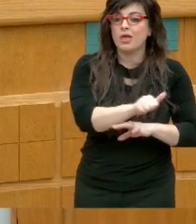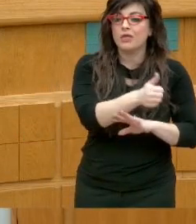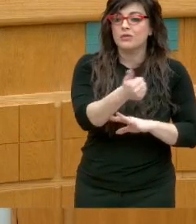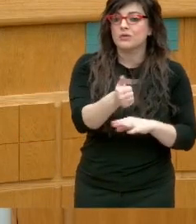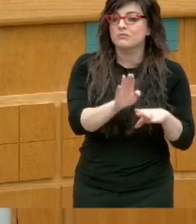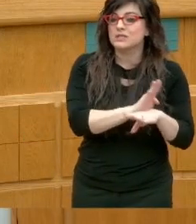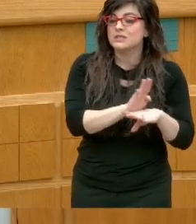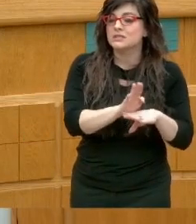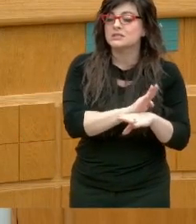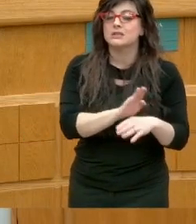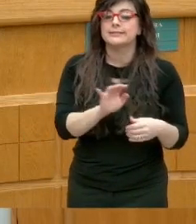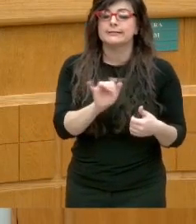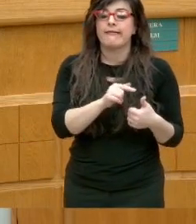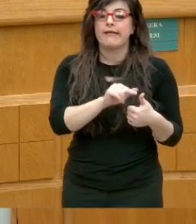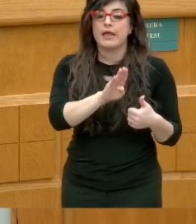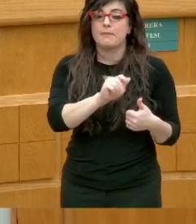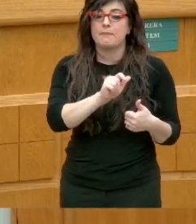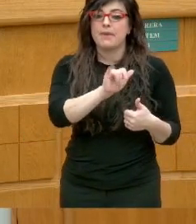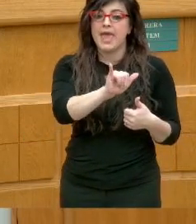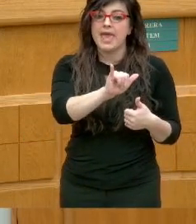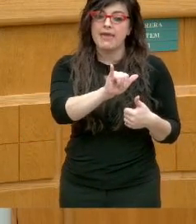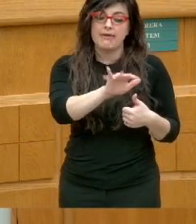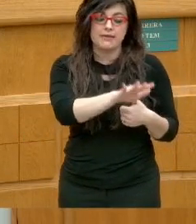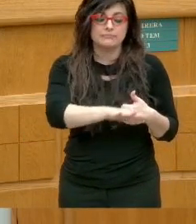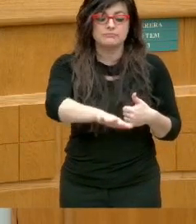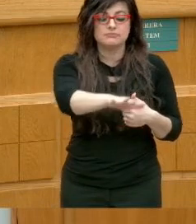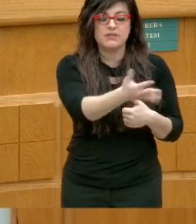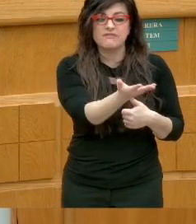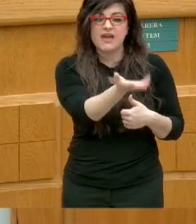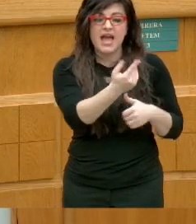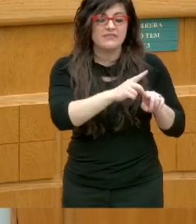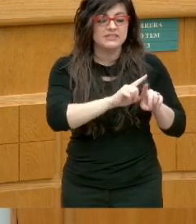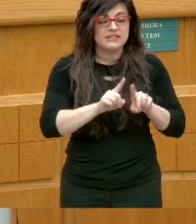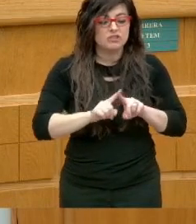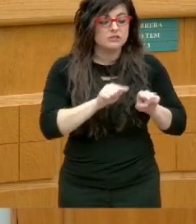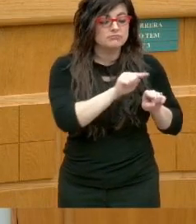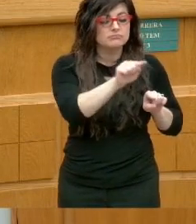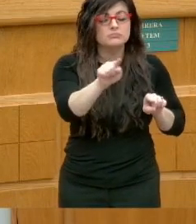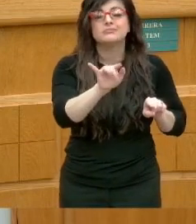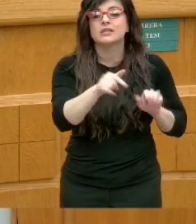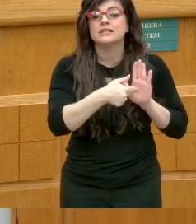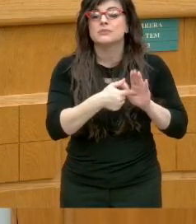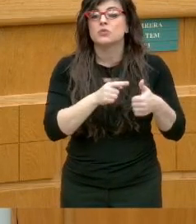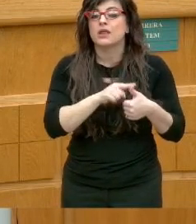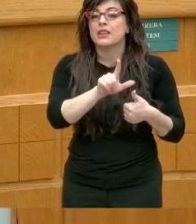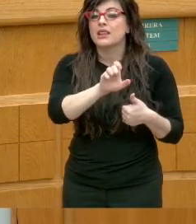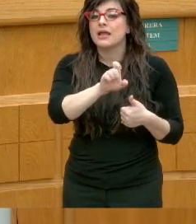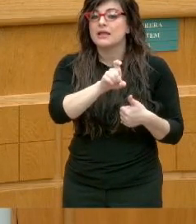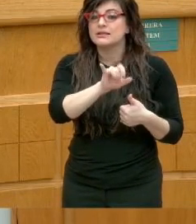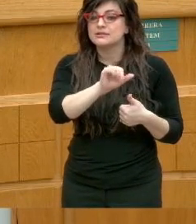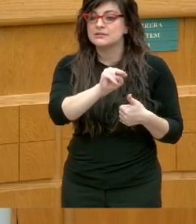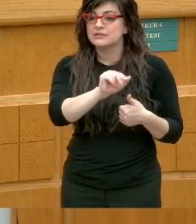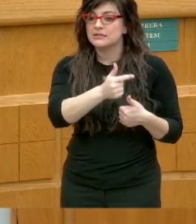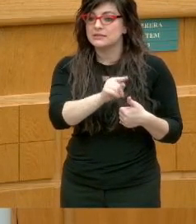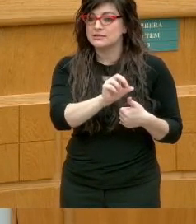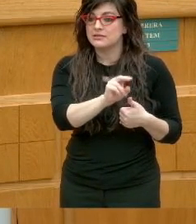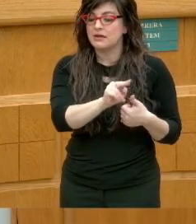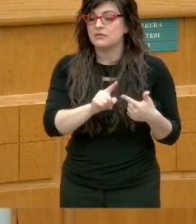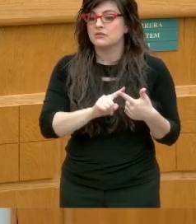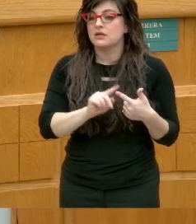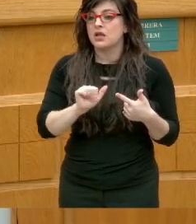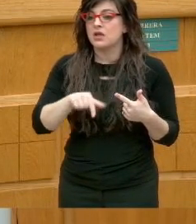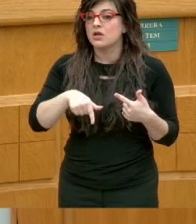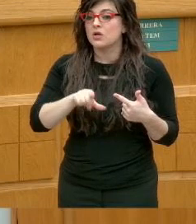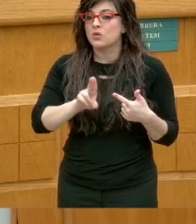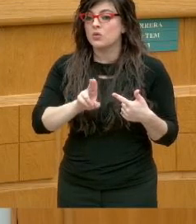looked along the Bay front here. There's 5 destinations, to include the Lexington, the aquarium, and 5